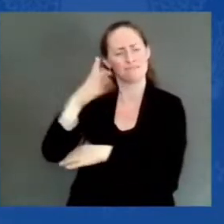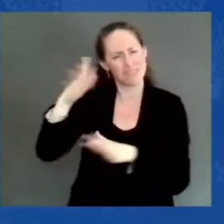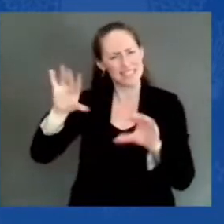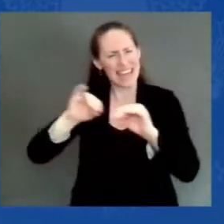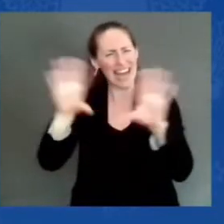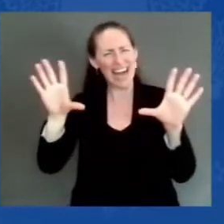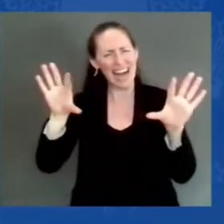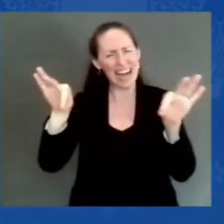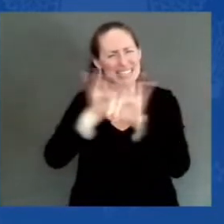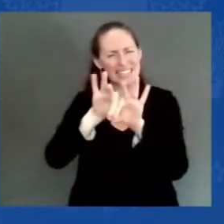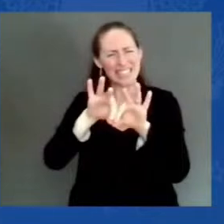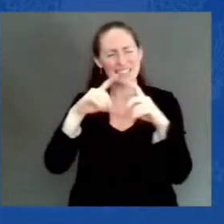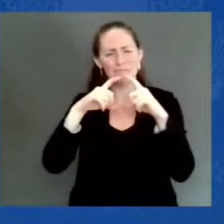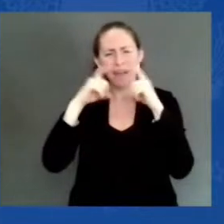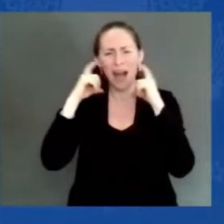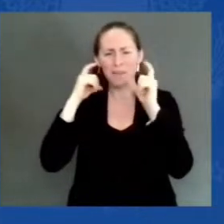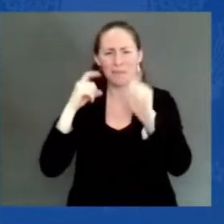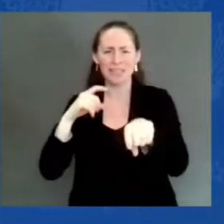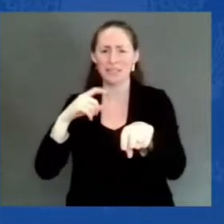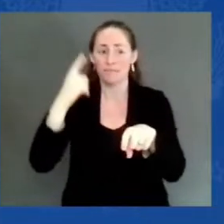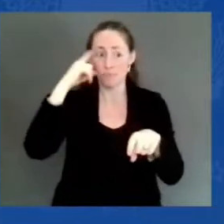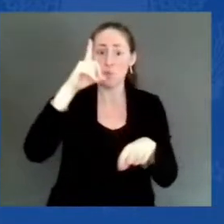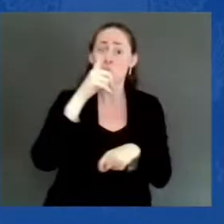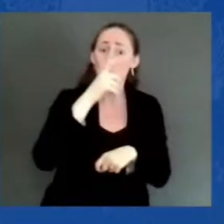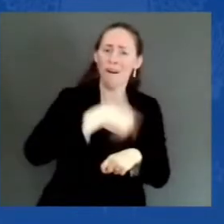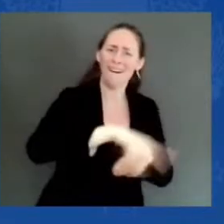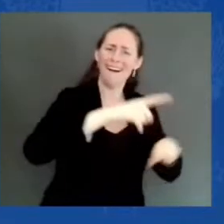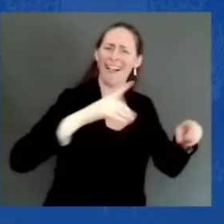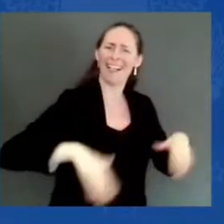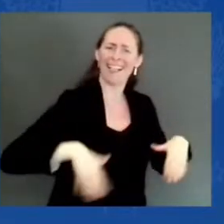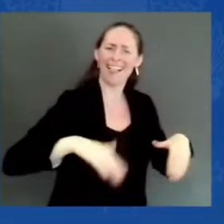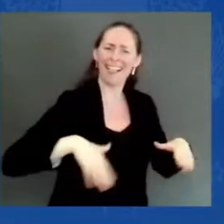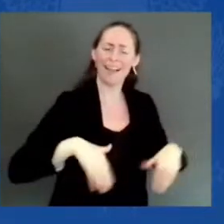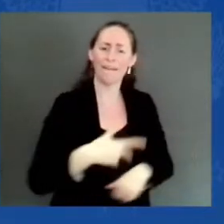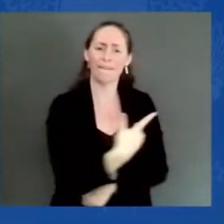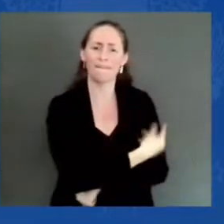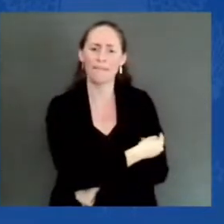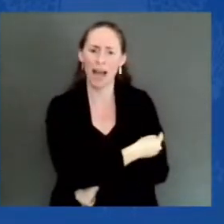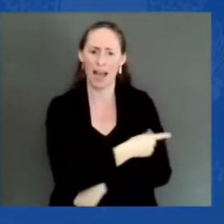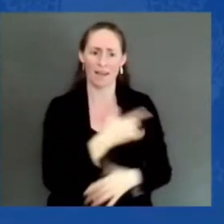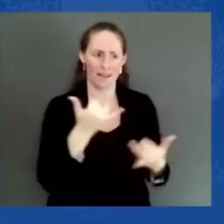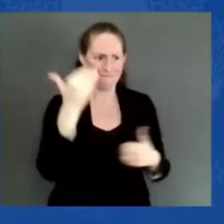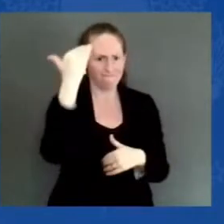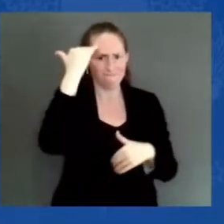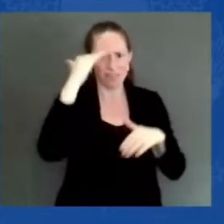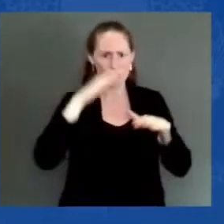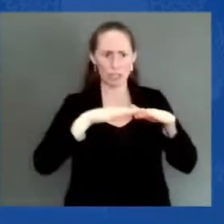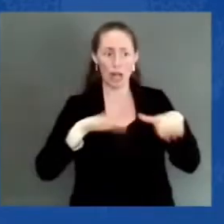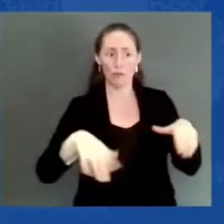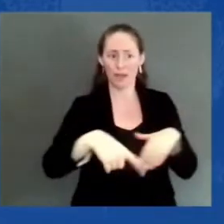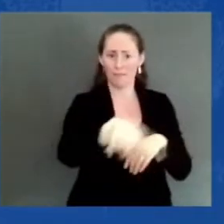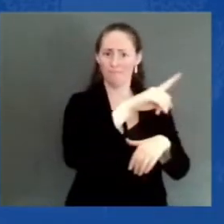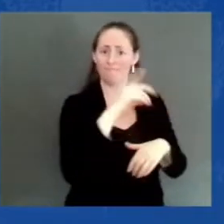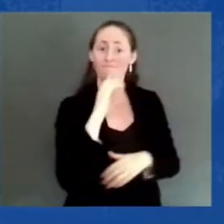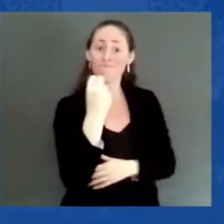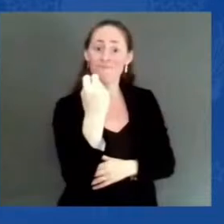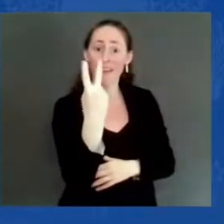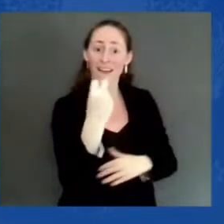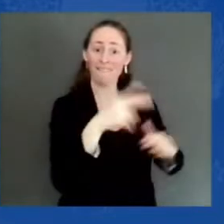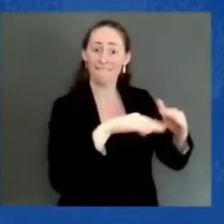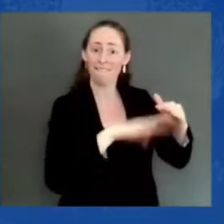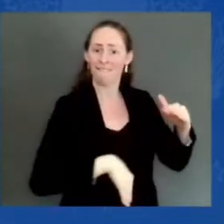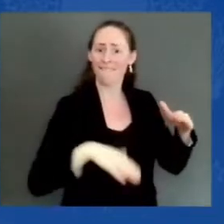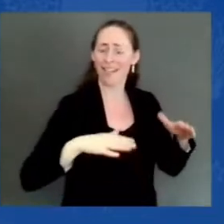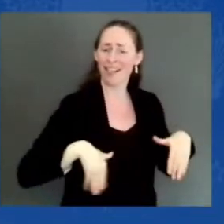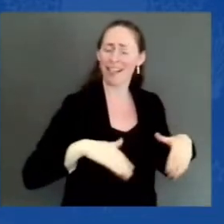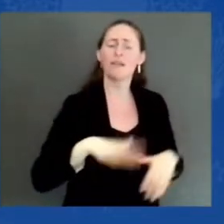who are not yet vaccinated, like our children under the age of 12. So let's put politics aside. Let's follow